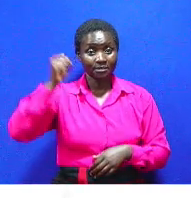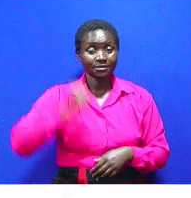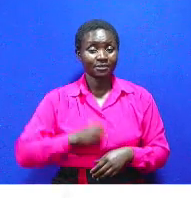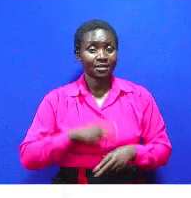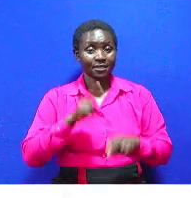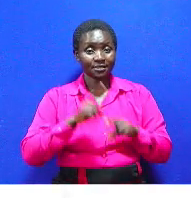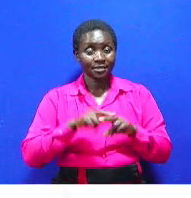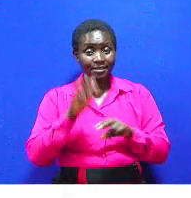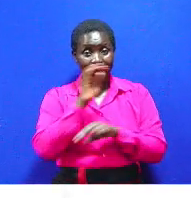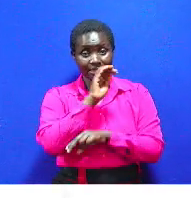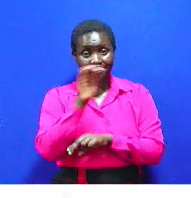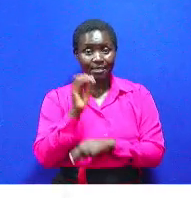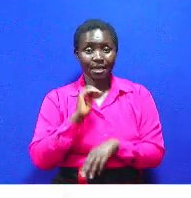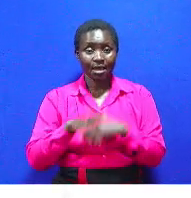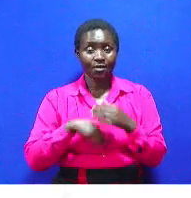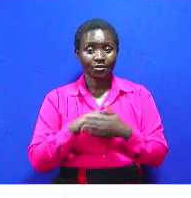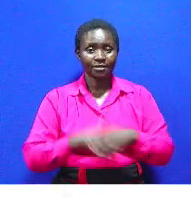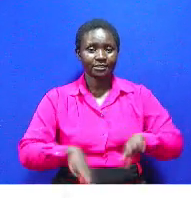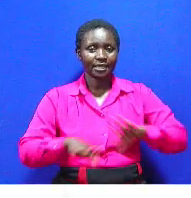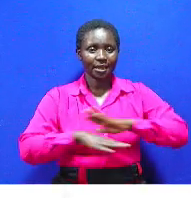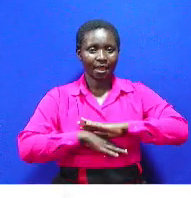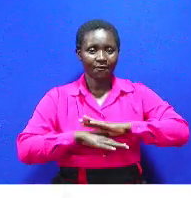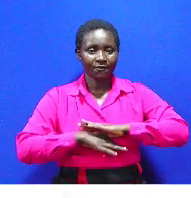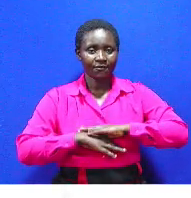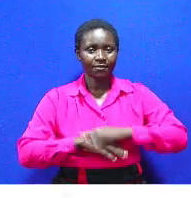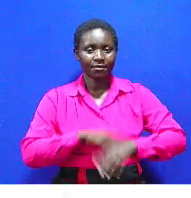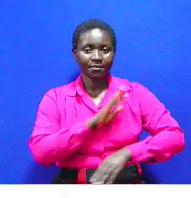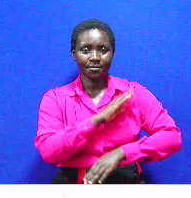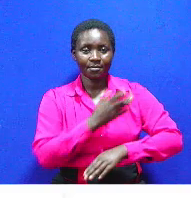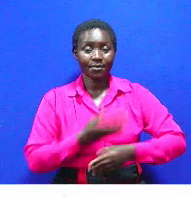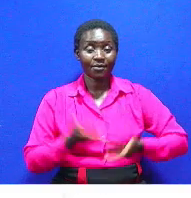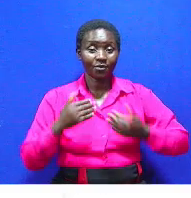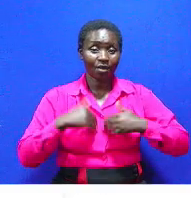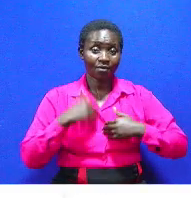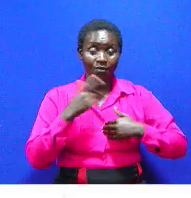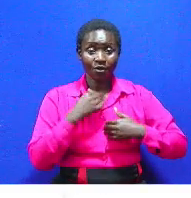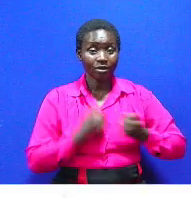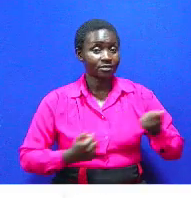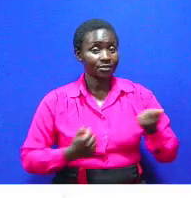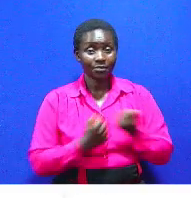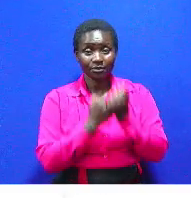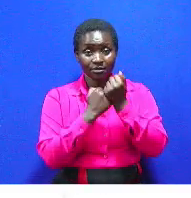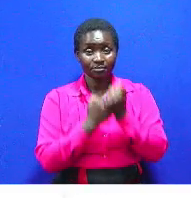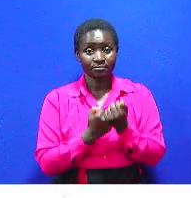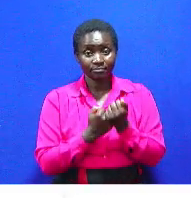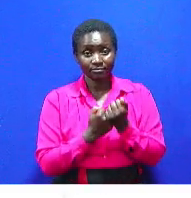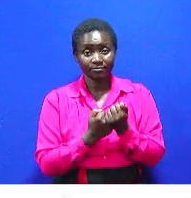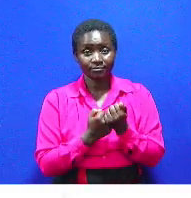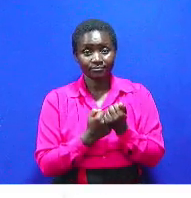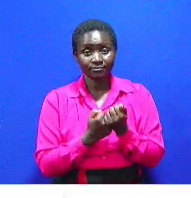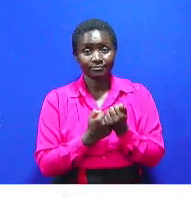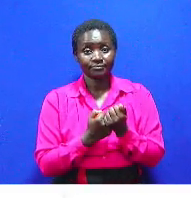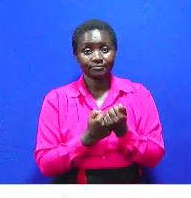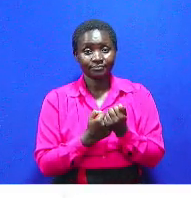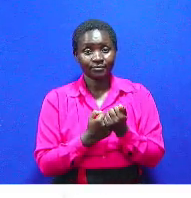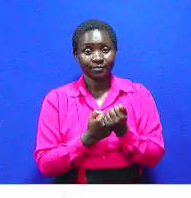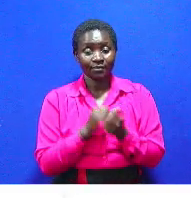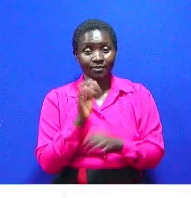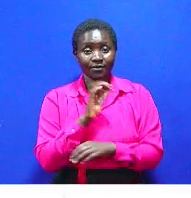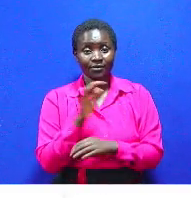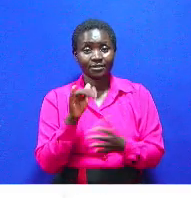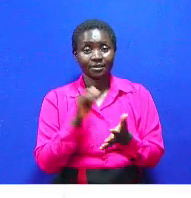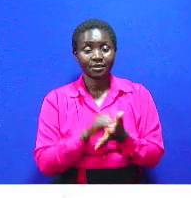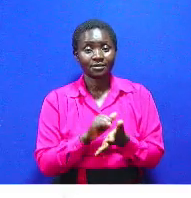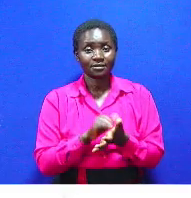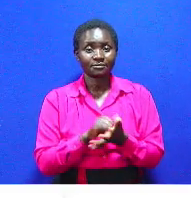Nima Tenga Moesi Moesa in Nemo, Chinguru, Mogata, and the Baku was a fault. But I would want to request that whenever you